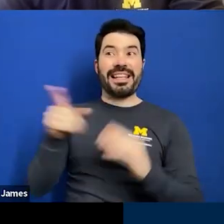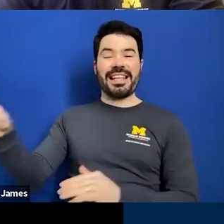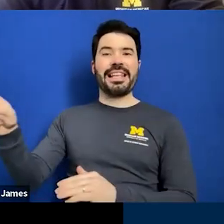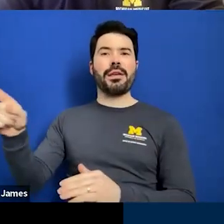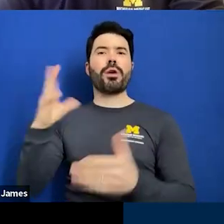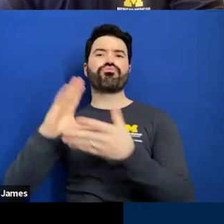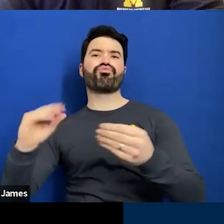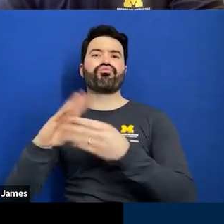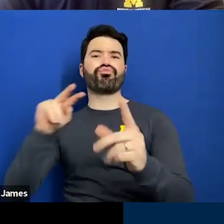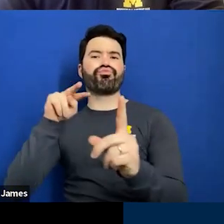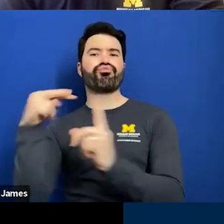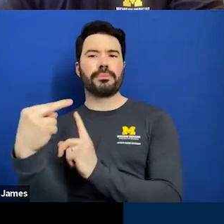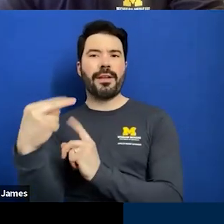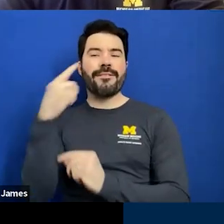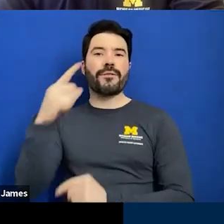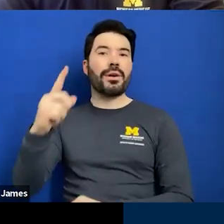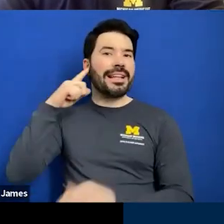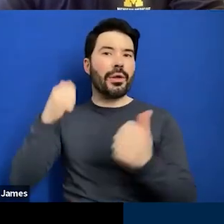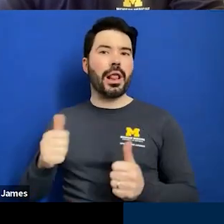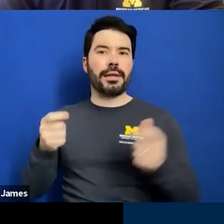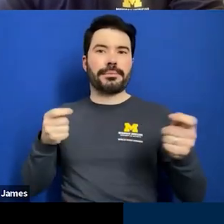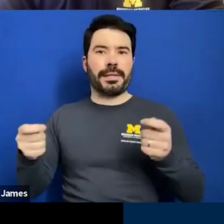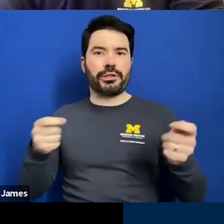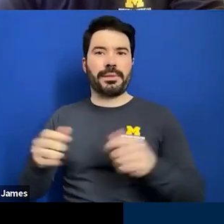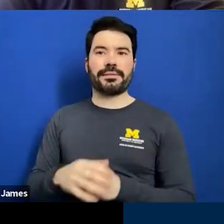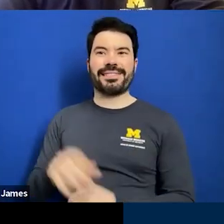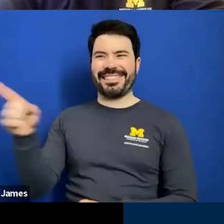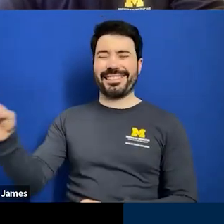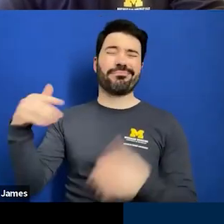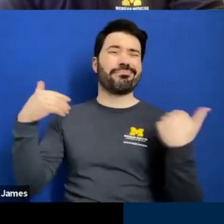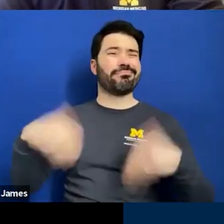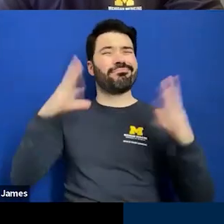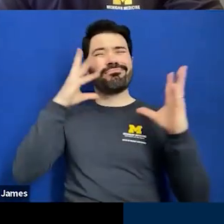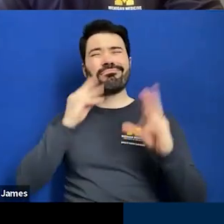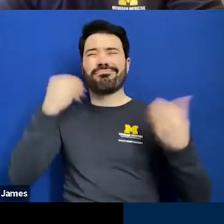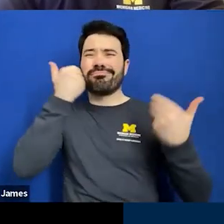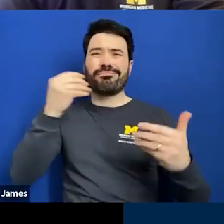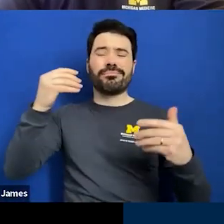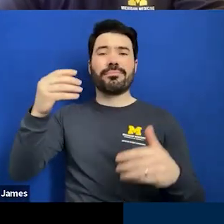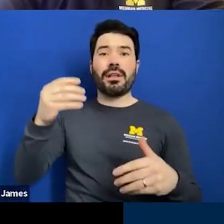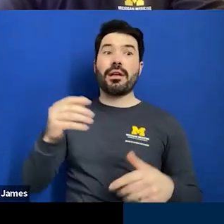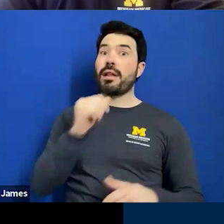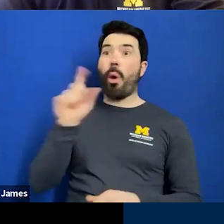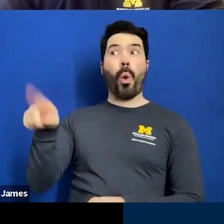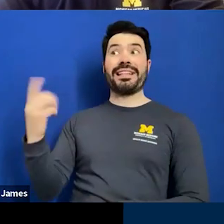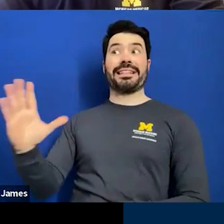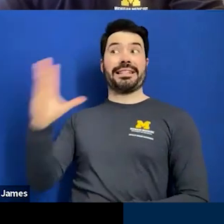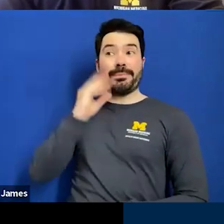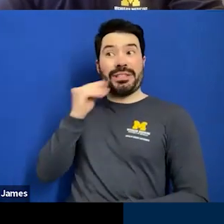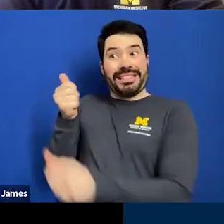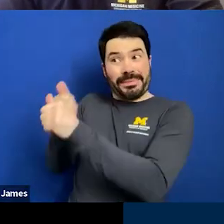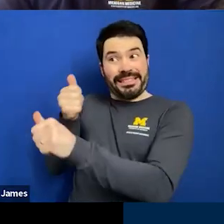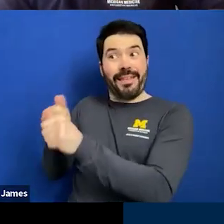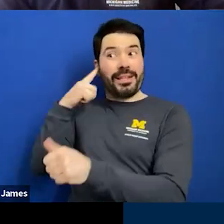loss management, and he is going to really leverage his expertise not only as a patient with hearing loss, but also